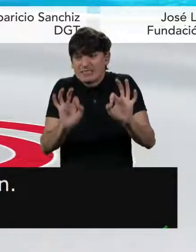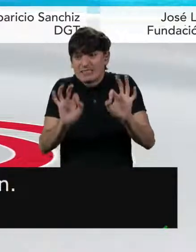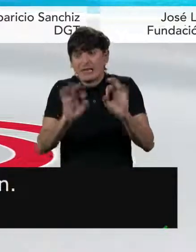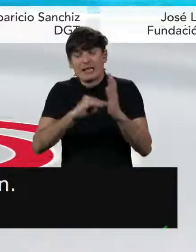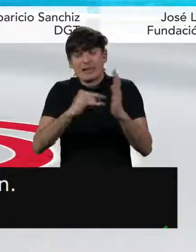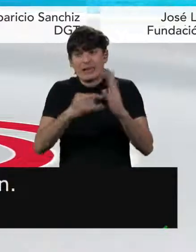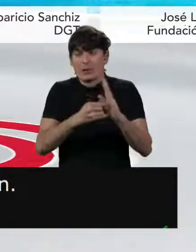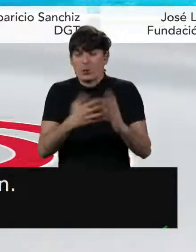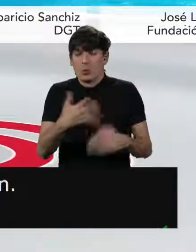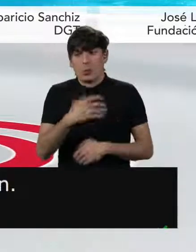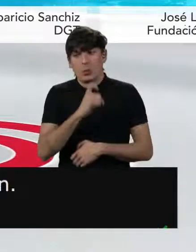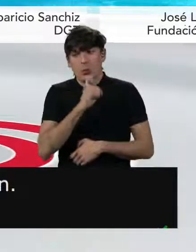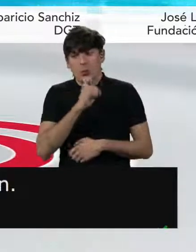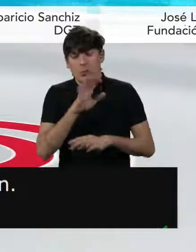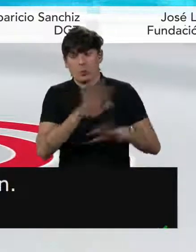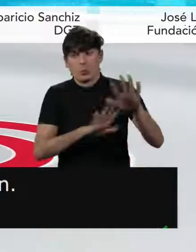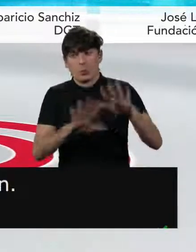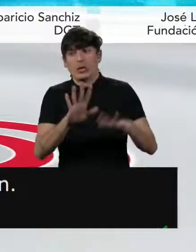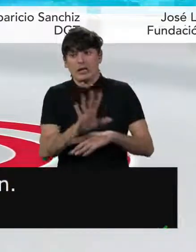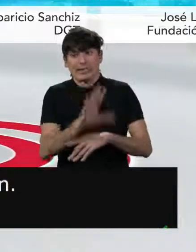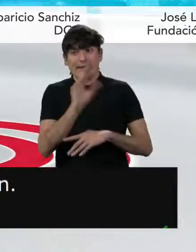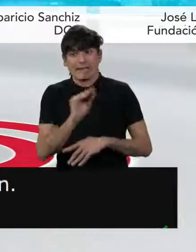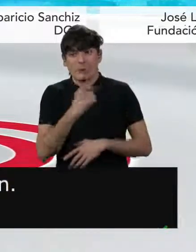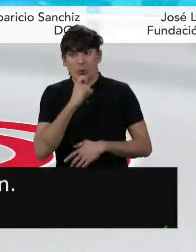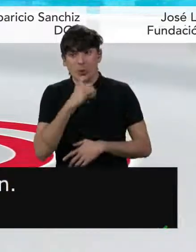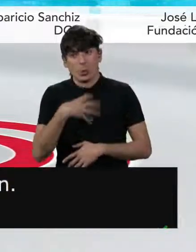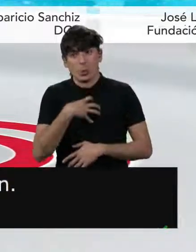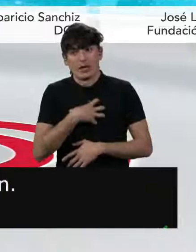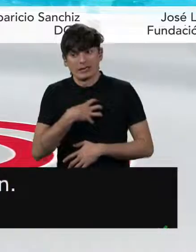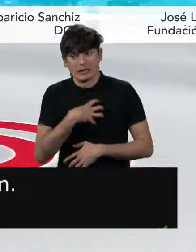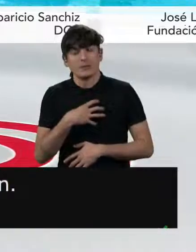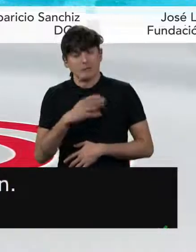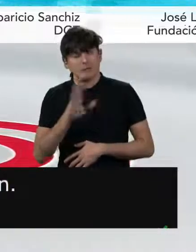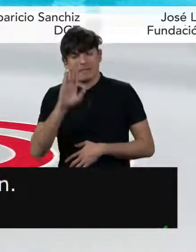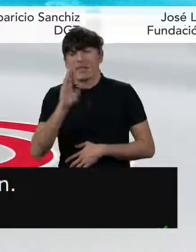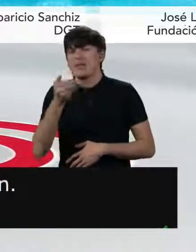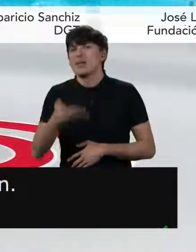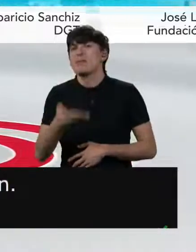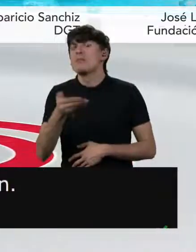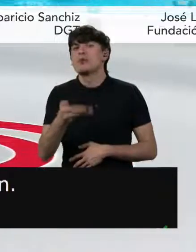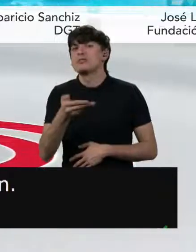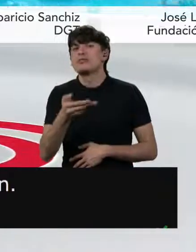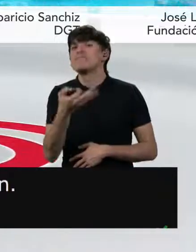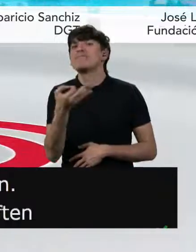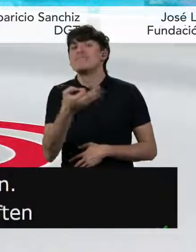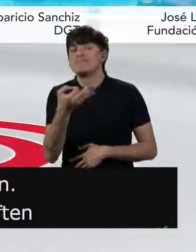Quite often, such technical issues are difficult to understand.